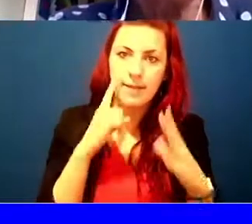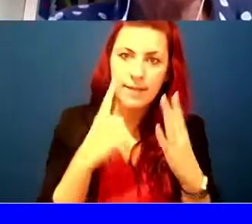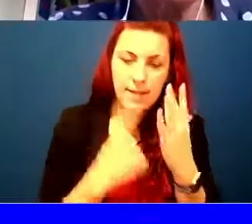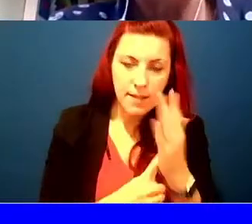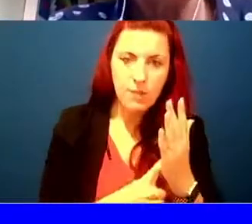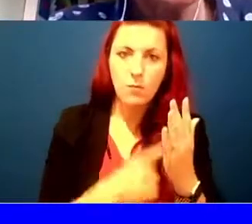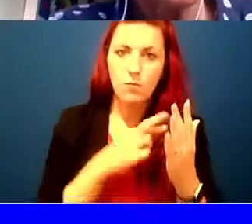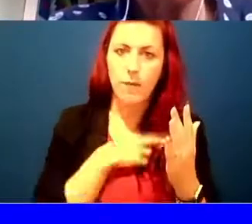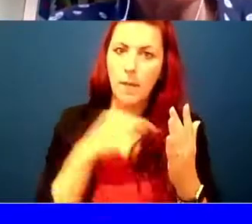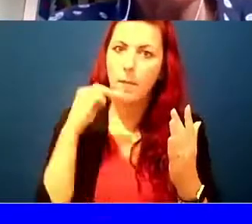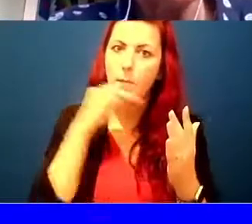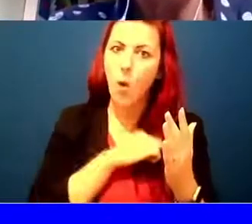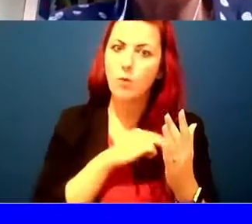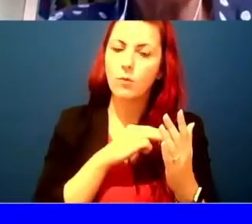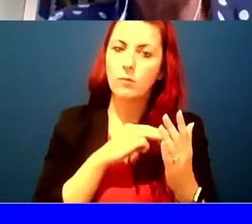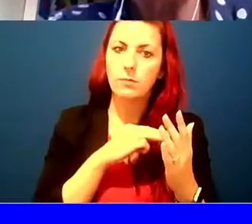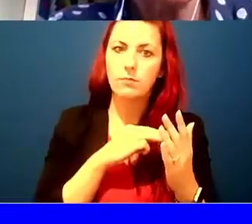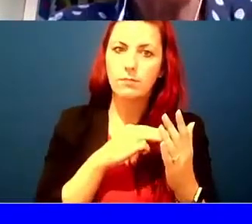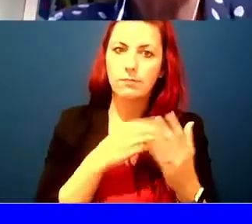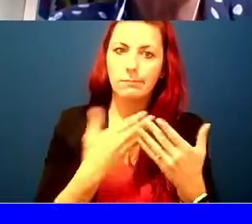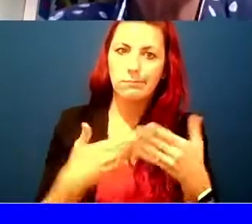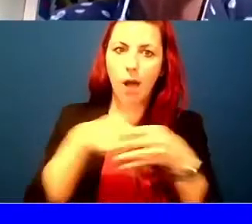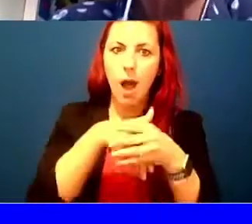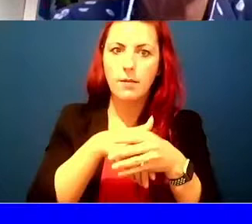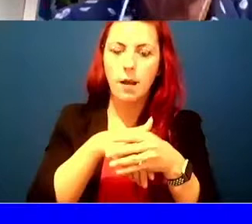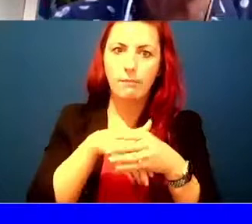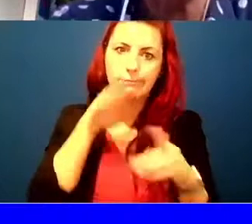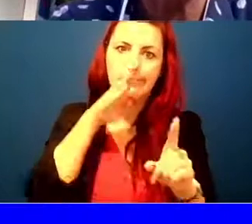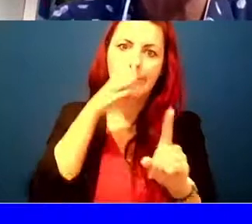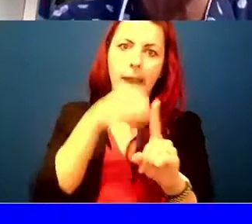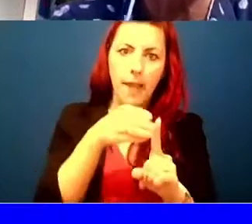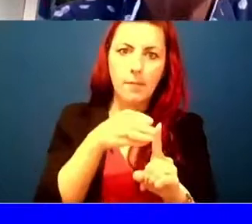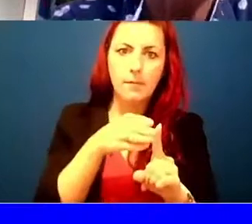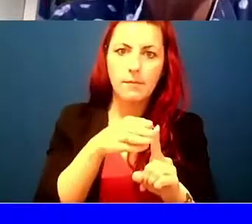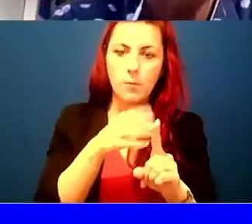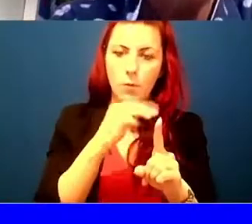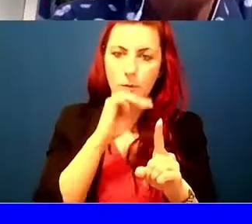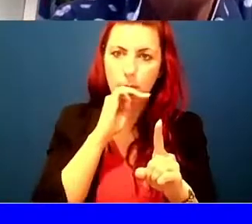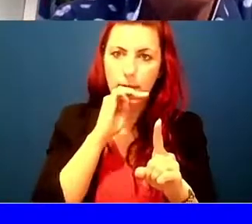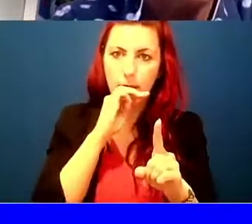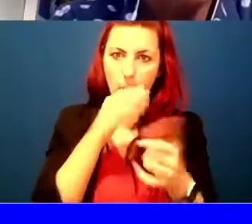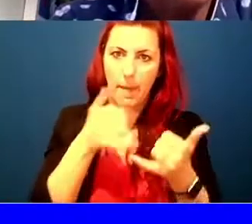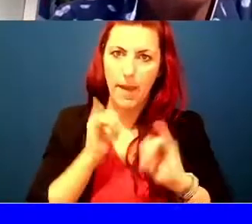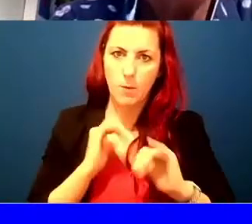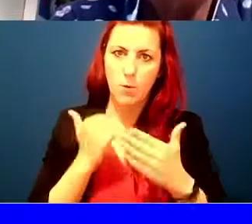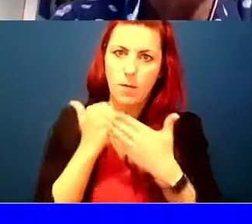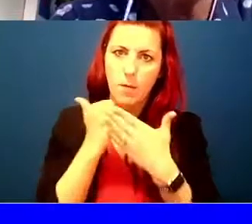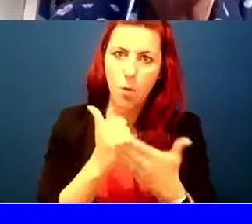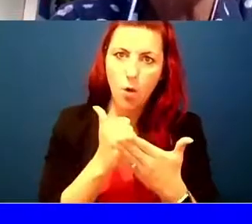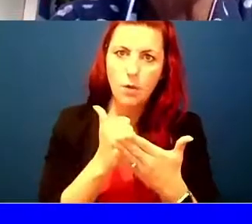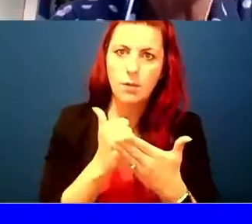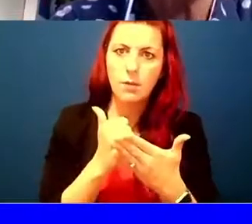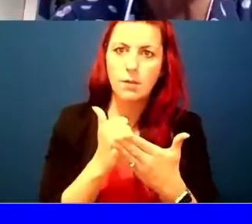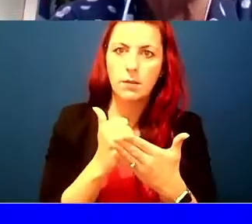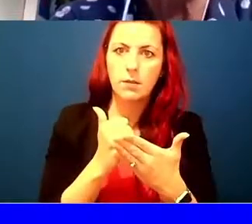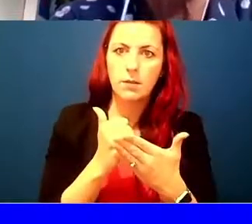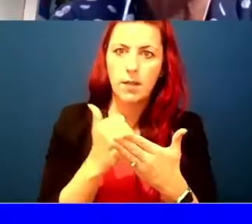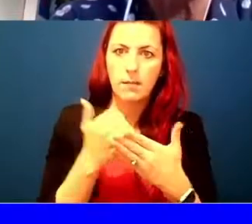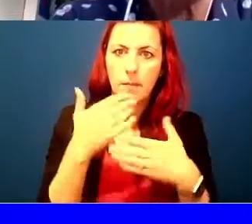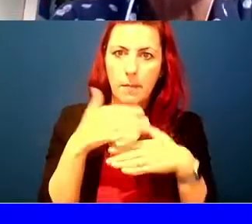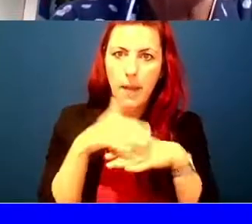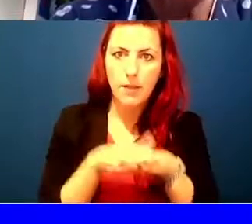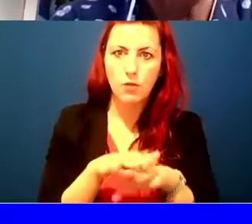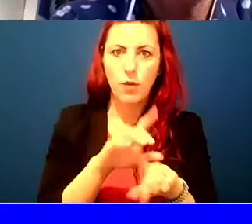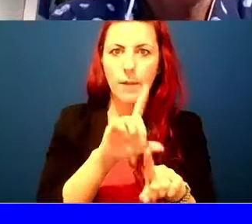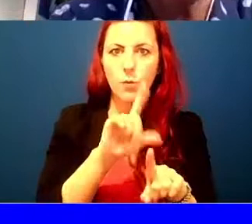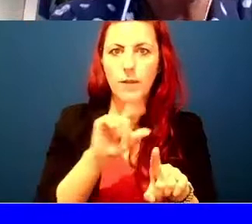an important part of this objective with a view to supporting a mid-2022